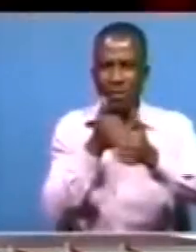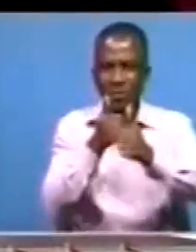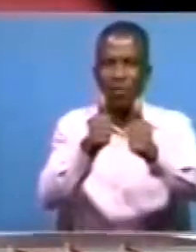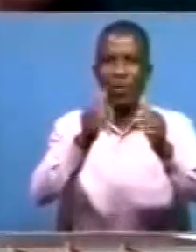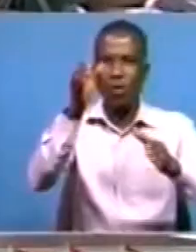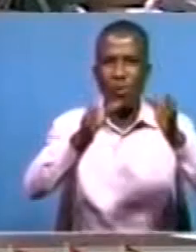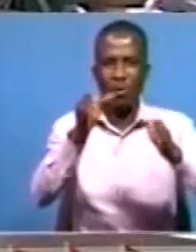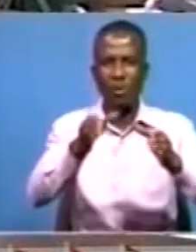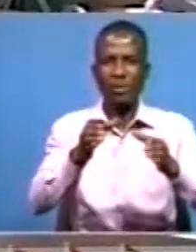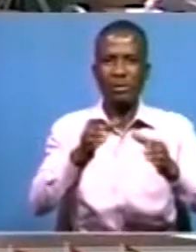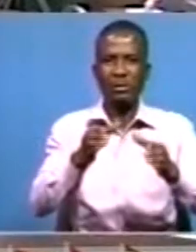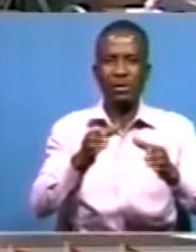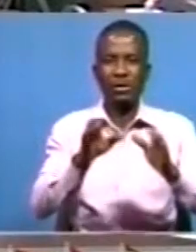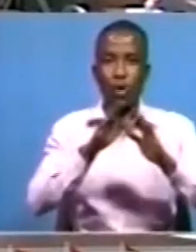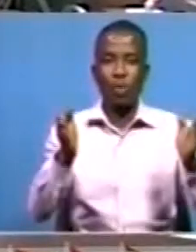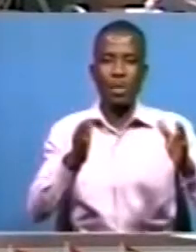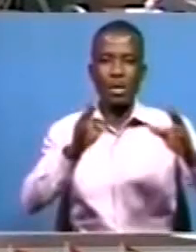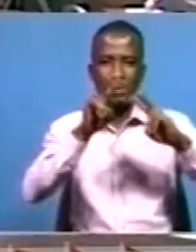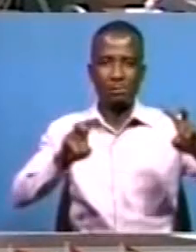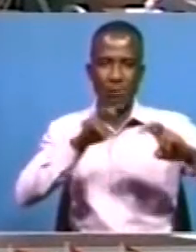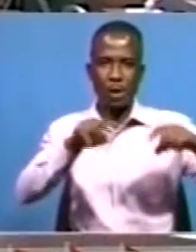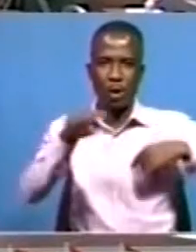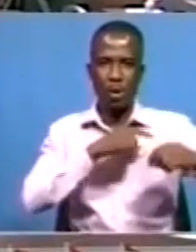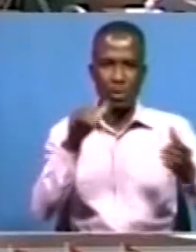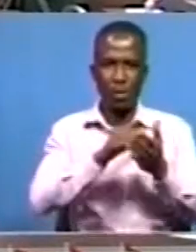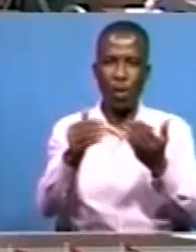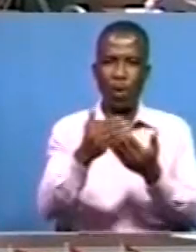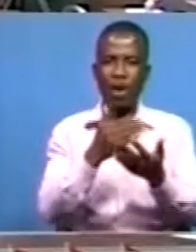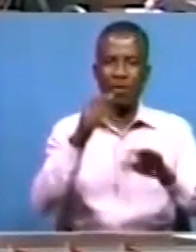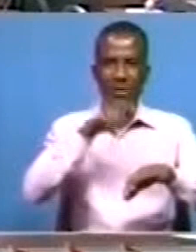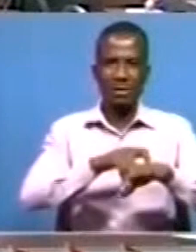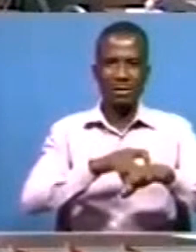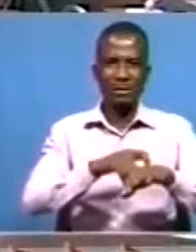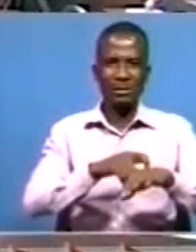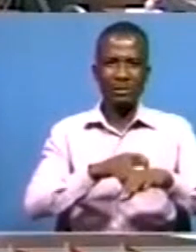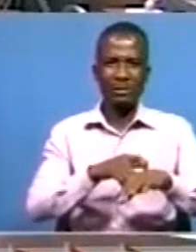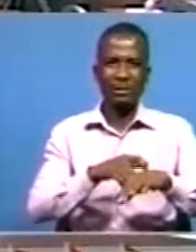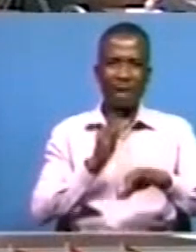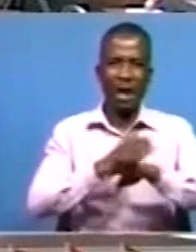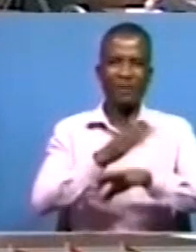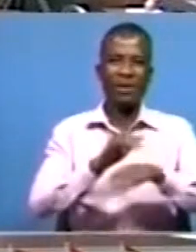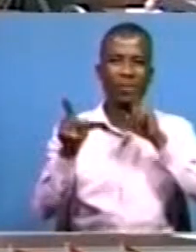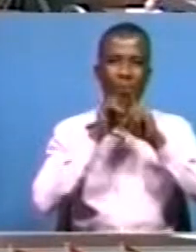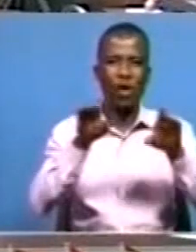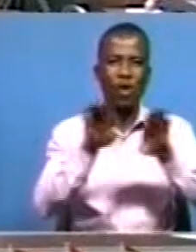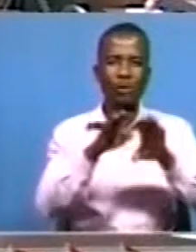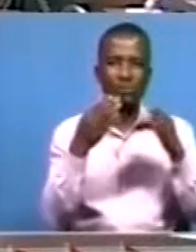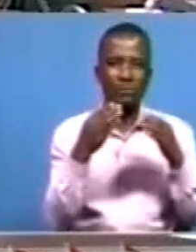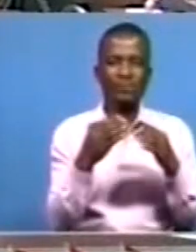determining applications for leave to reopen a party's case at any time after they had voluntarily closed their own case.